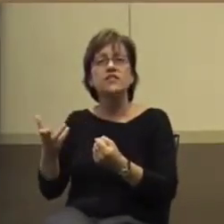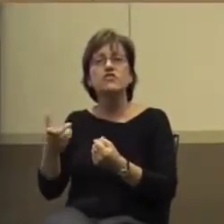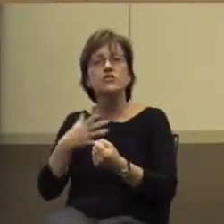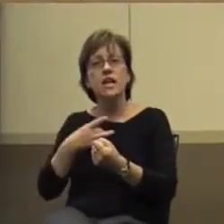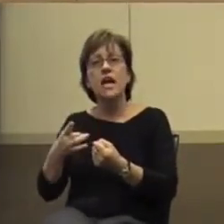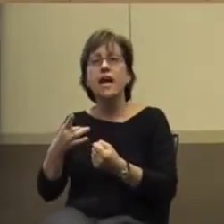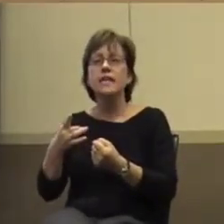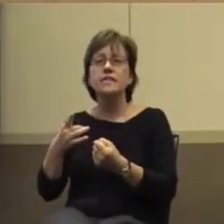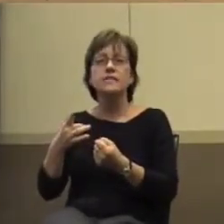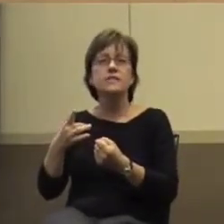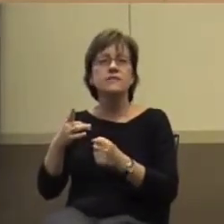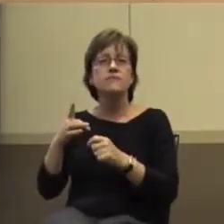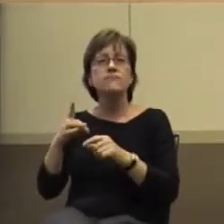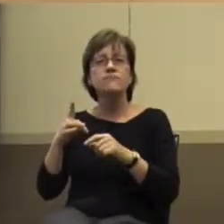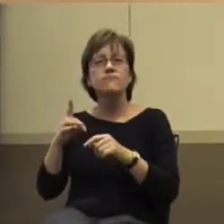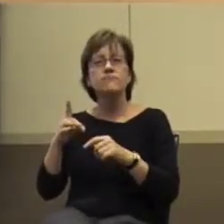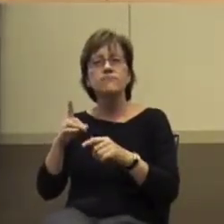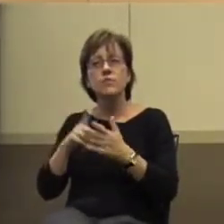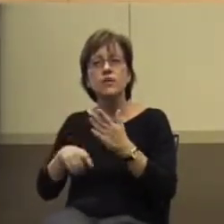in her, like her safe area, right?